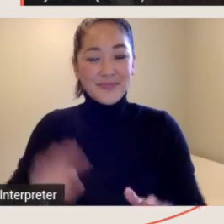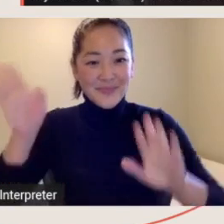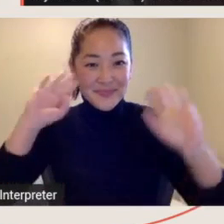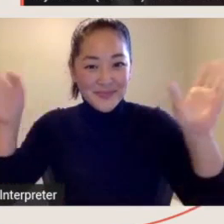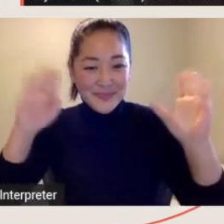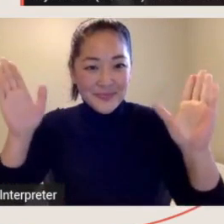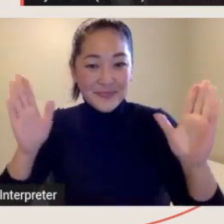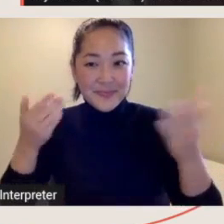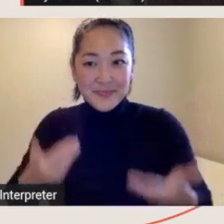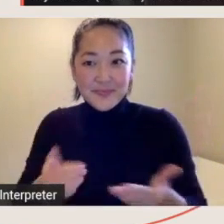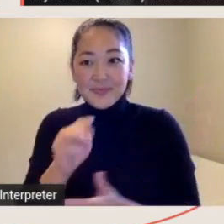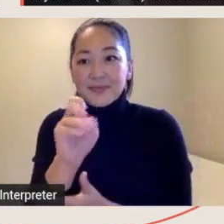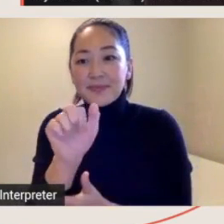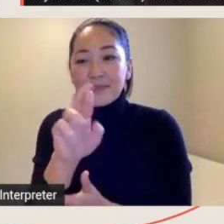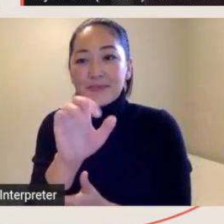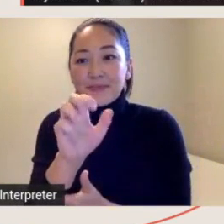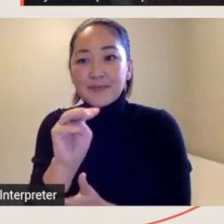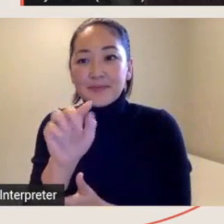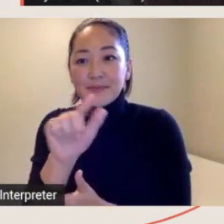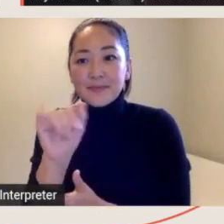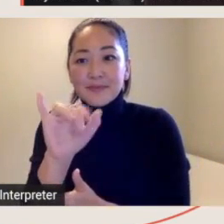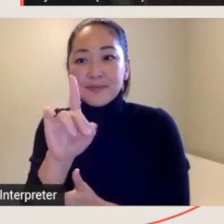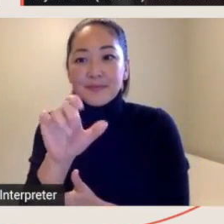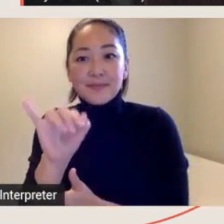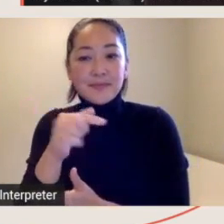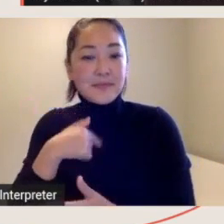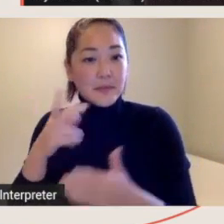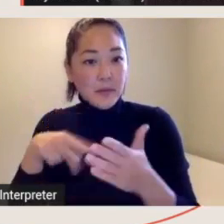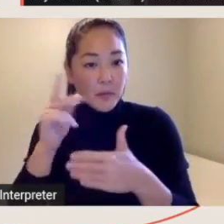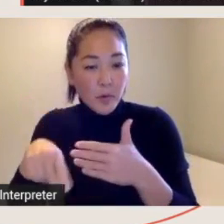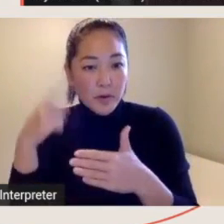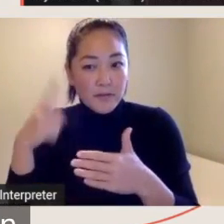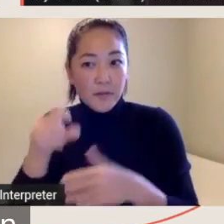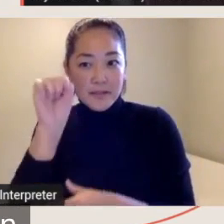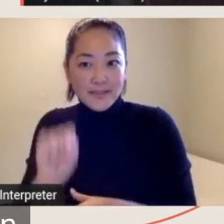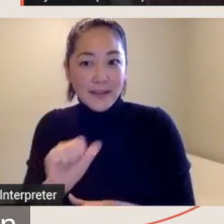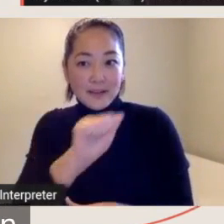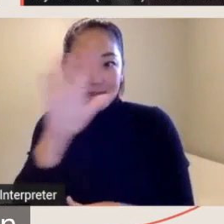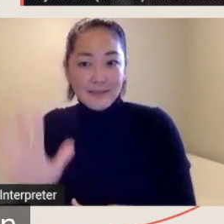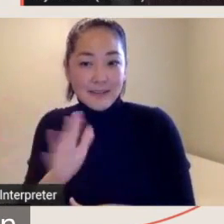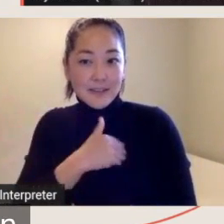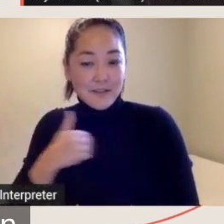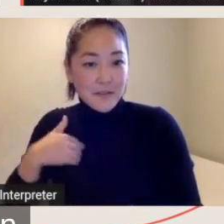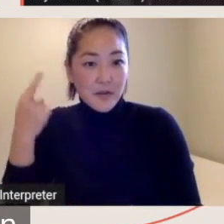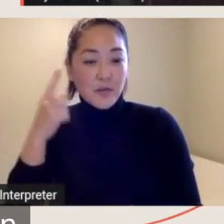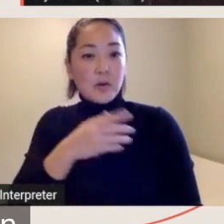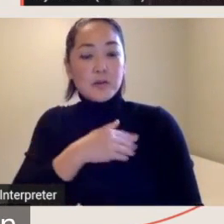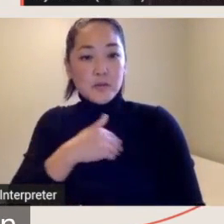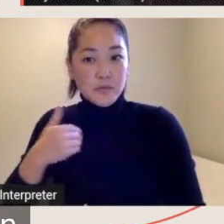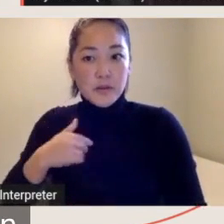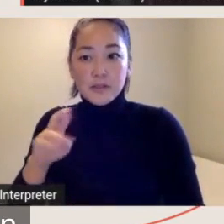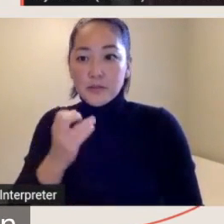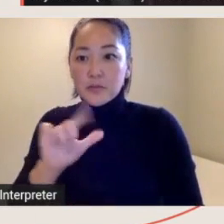Hi everyone, my name is Mariam Zaidi. I am the programmer for South Asian films at the Toronto Eurasian International